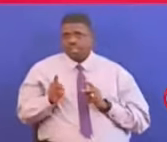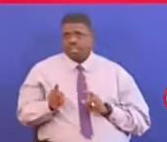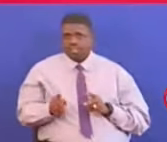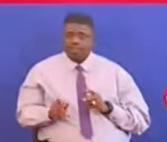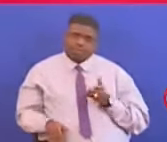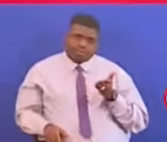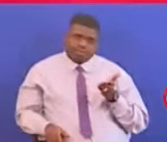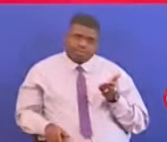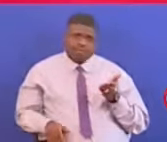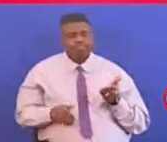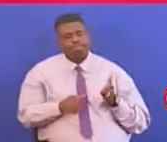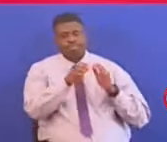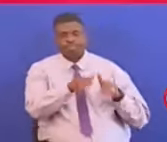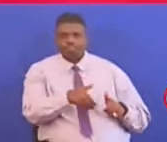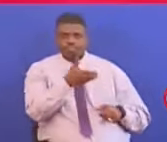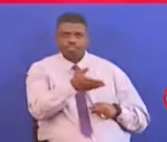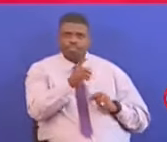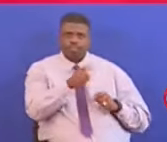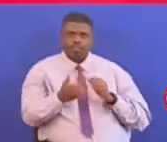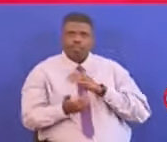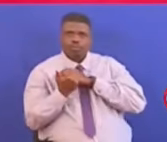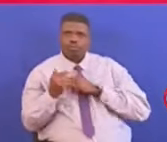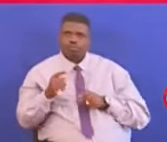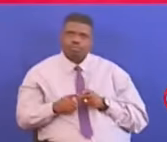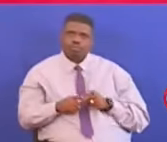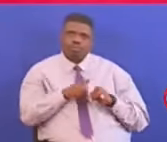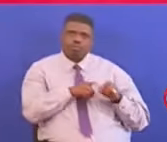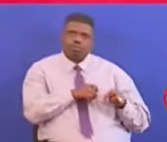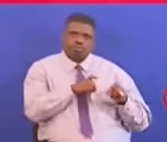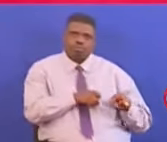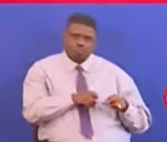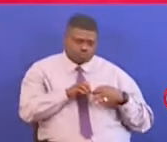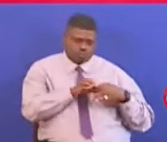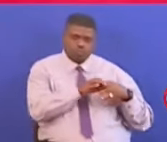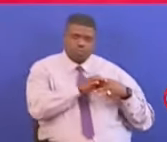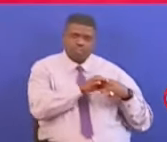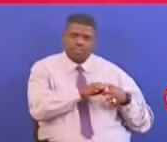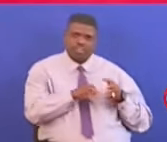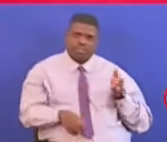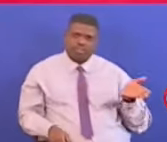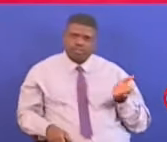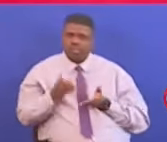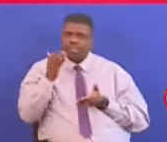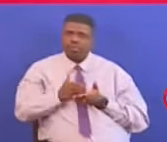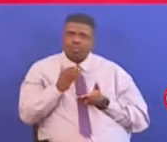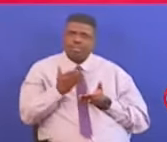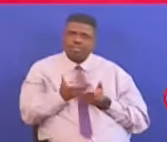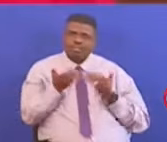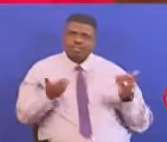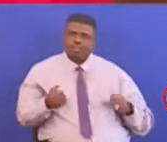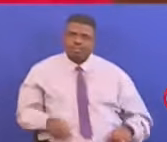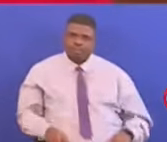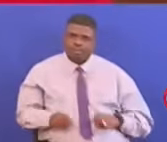Legislative Assembly, I have the role of advocating for cooperation and ensure that we